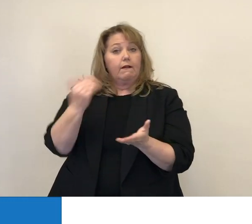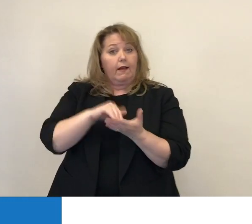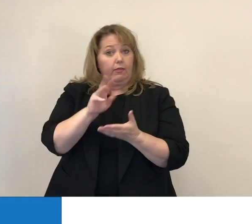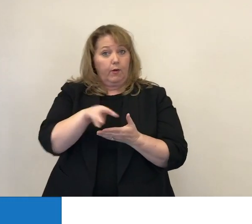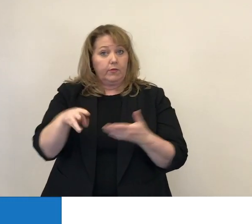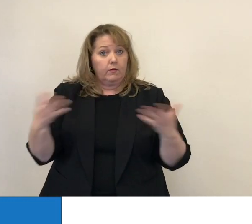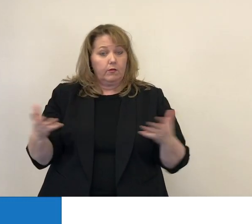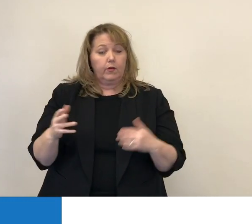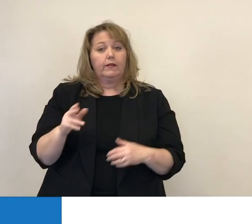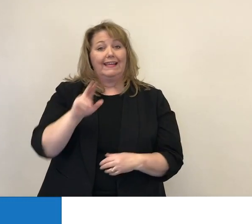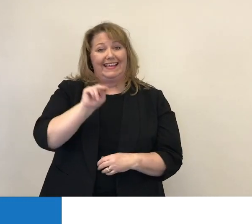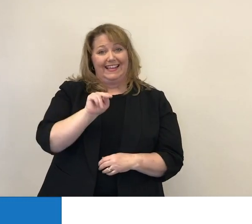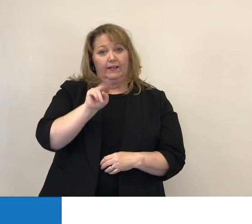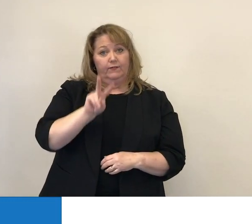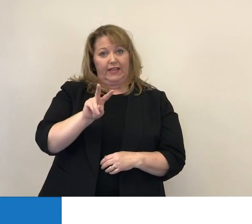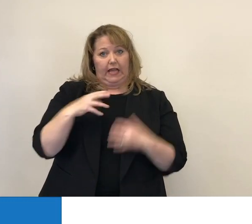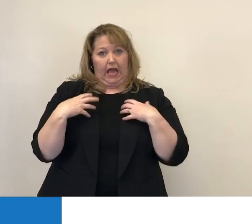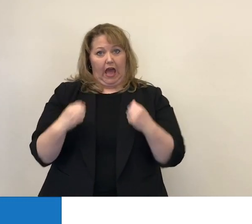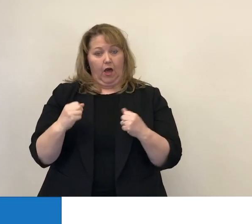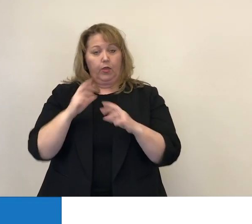it's